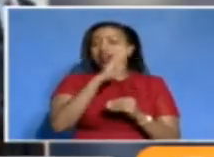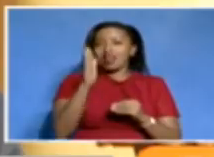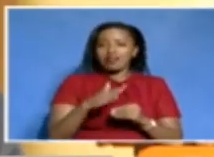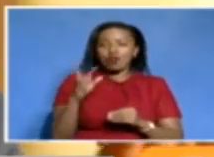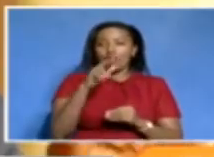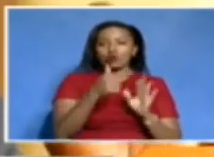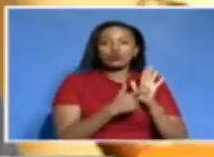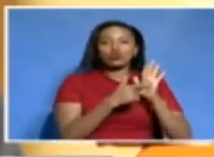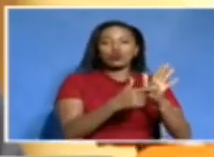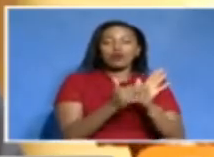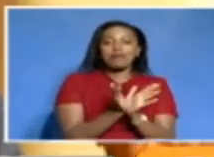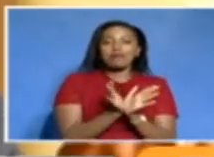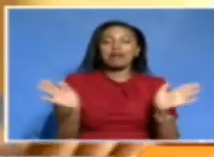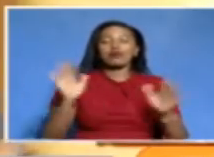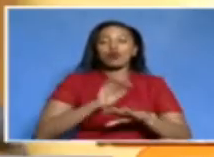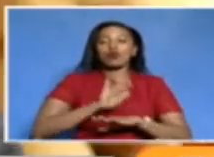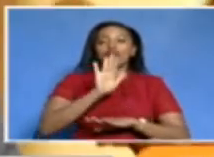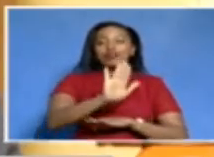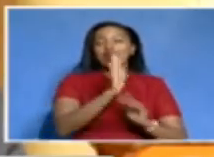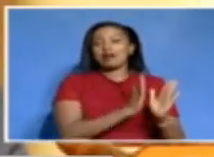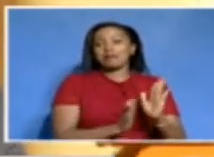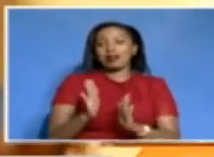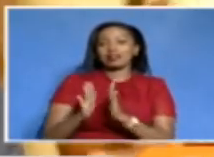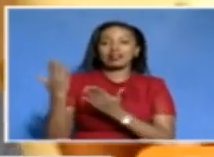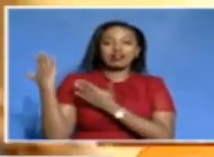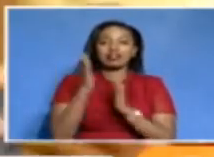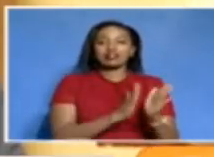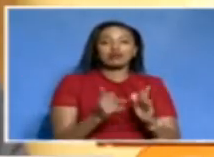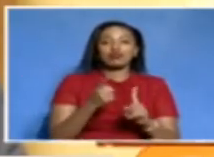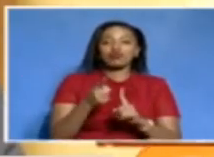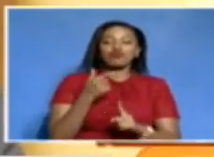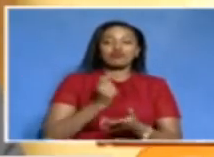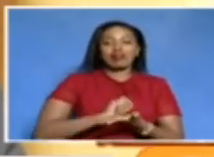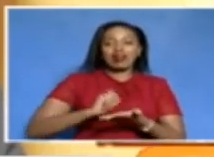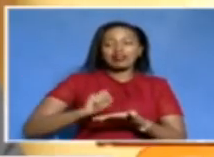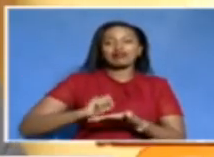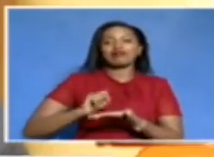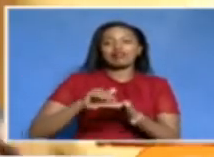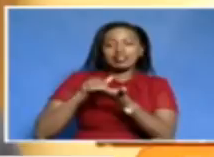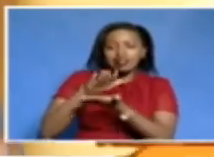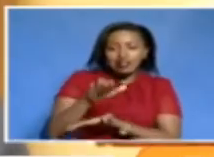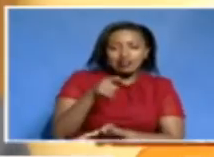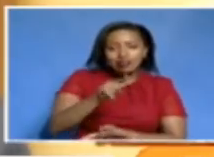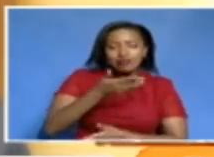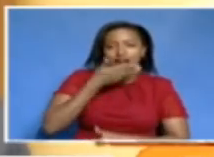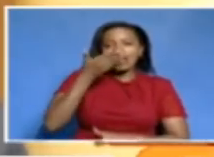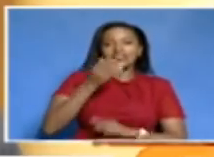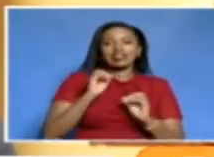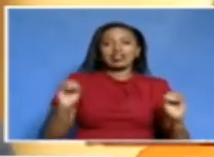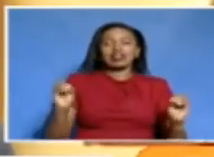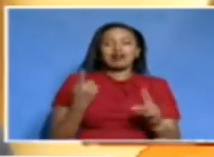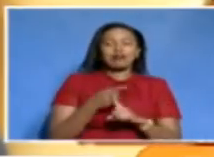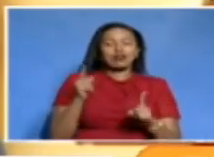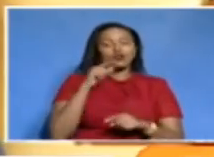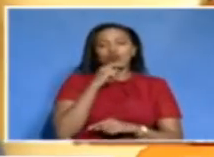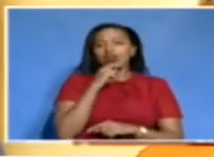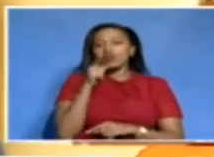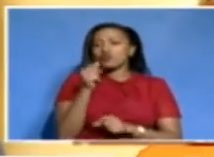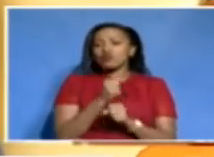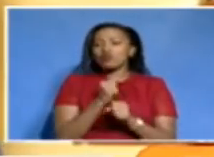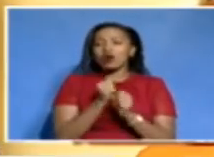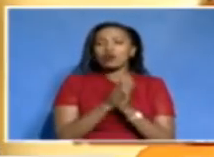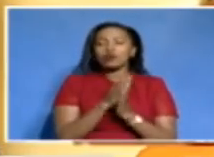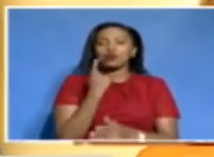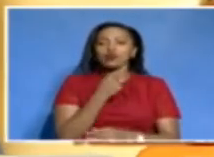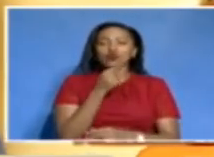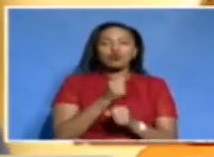work. These plans, you have to Google, you write to them, they don't respond. So ask them, who are you working with and who are you working for?